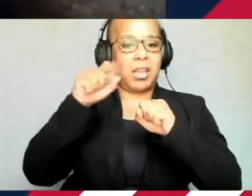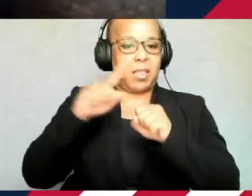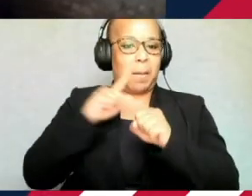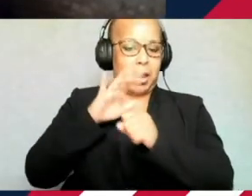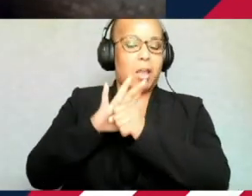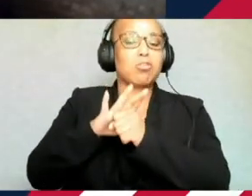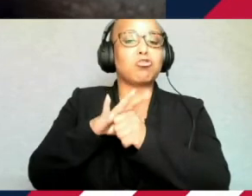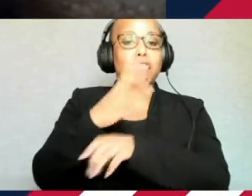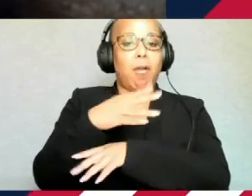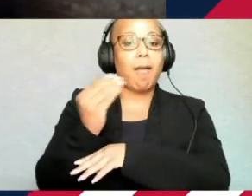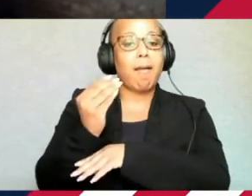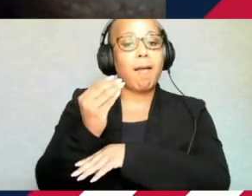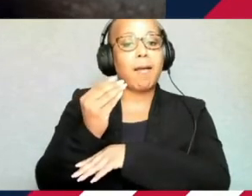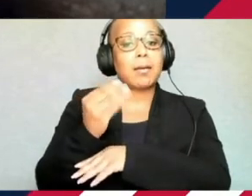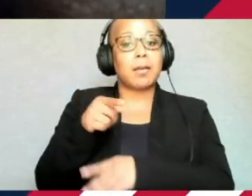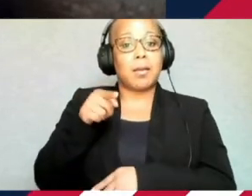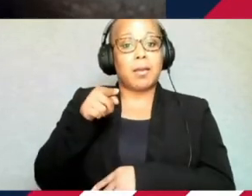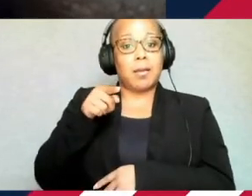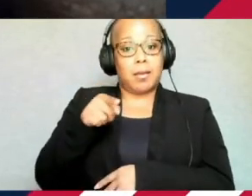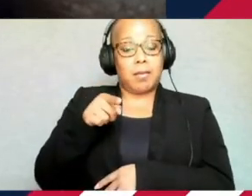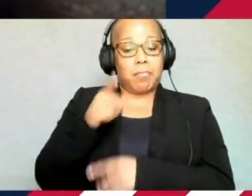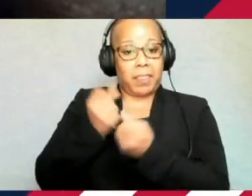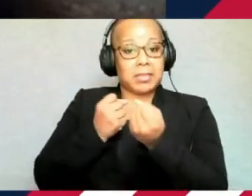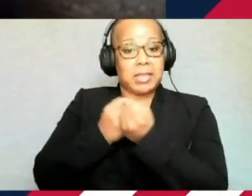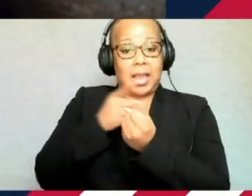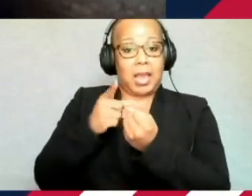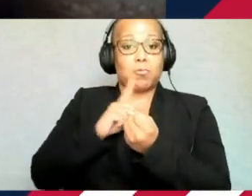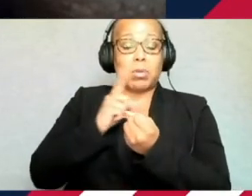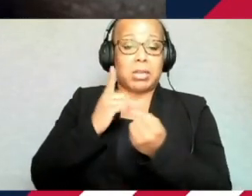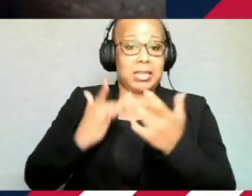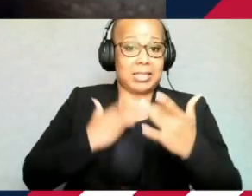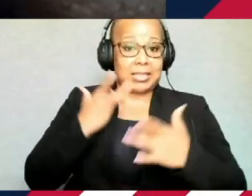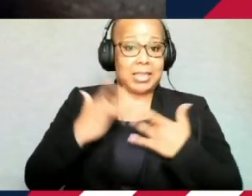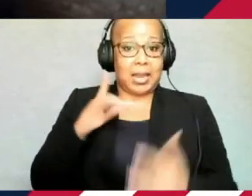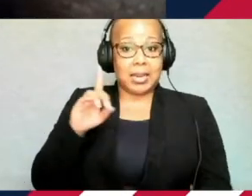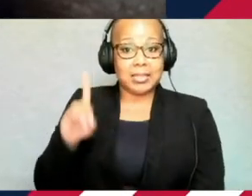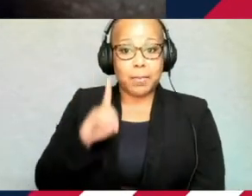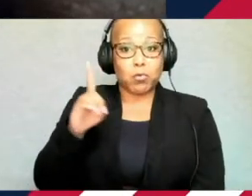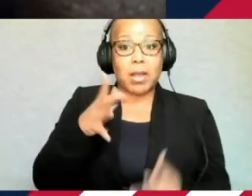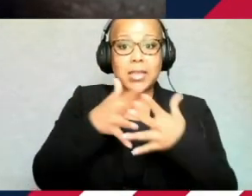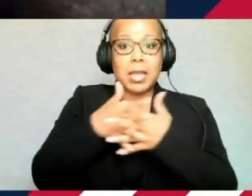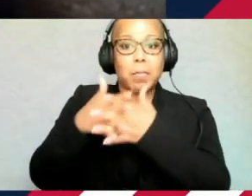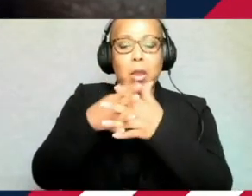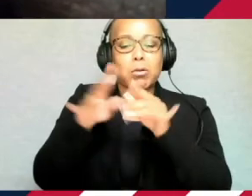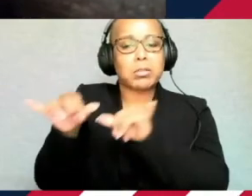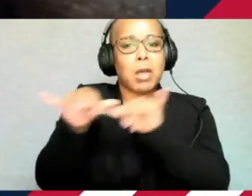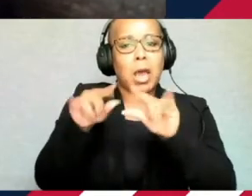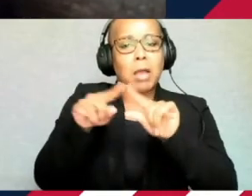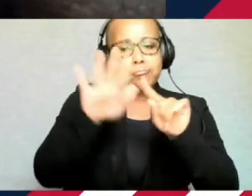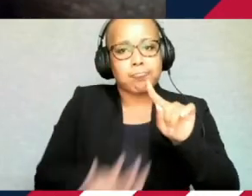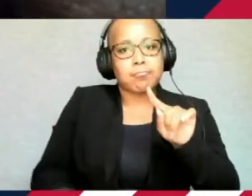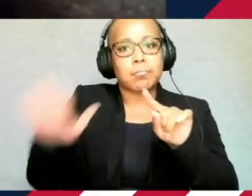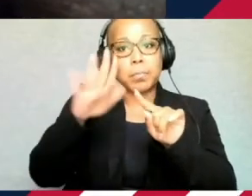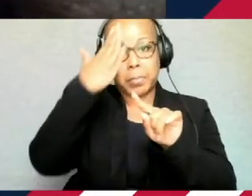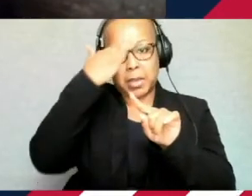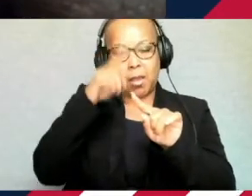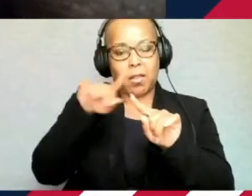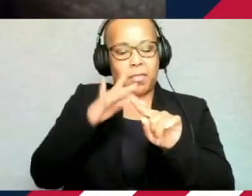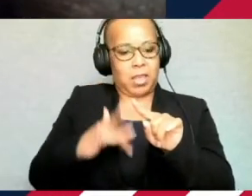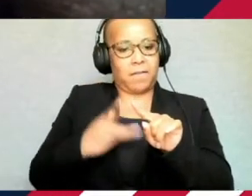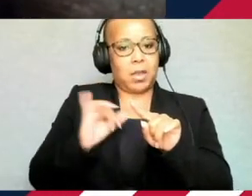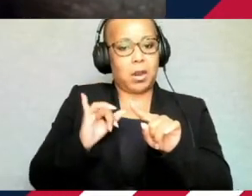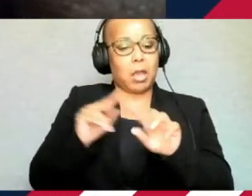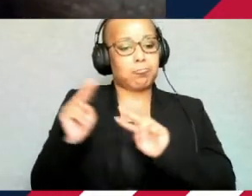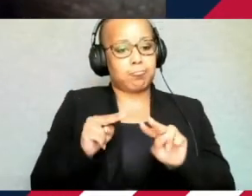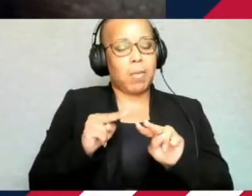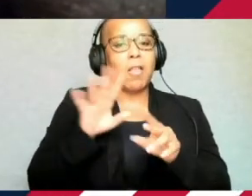and in this stand, and it has excited Democrats and Americans alike across the country because they really feel like they're